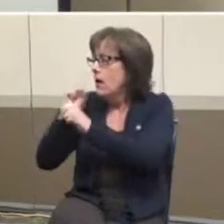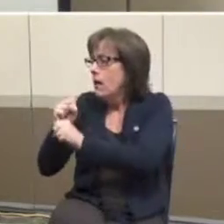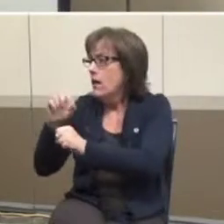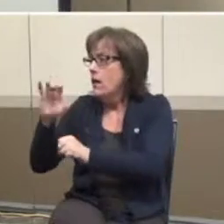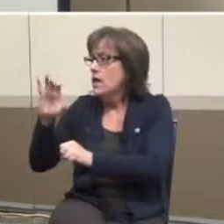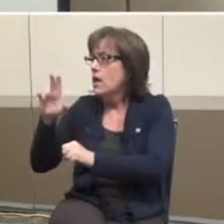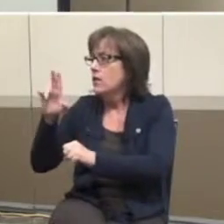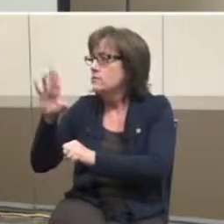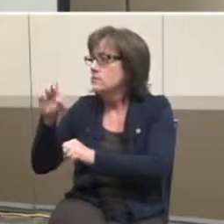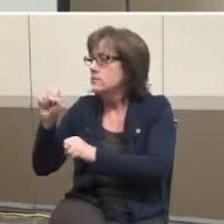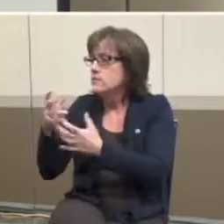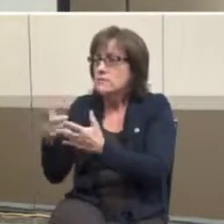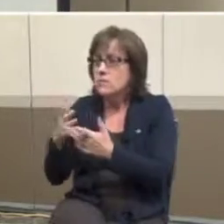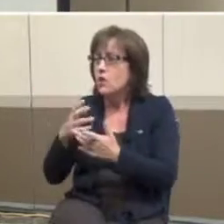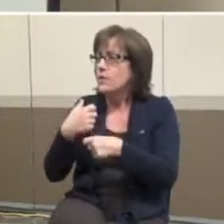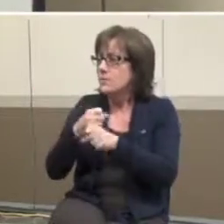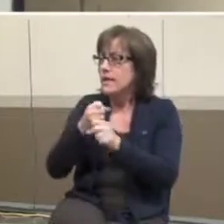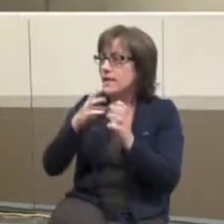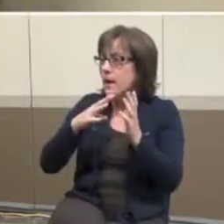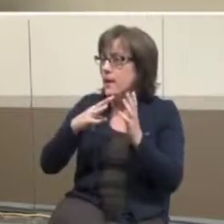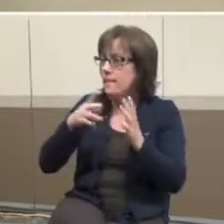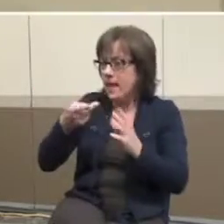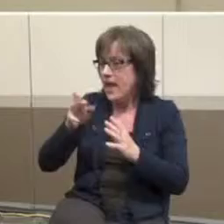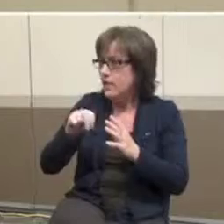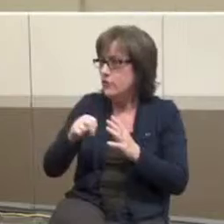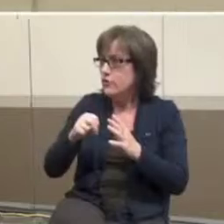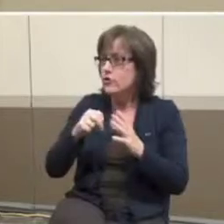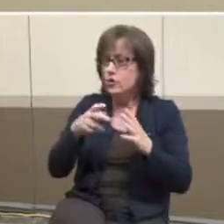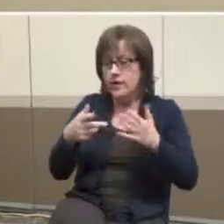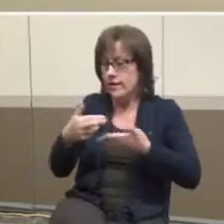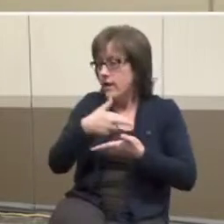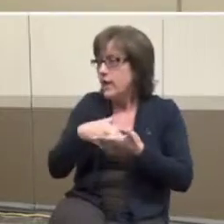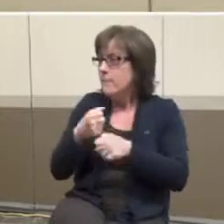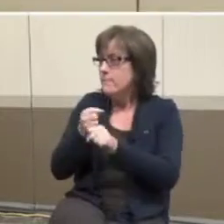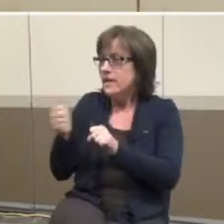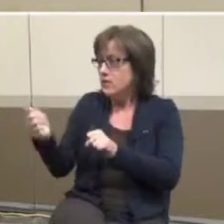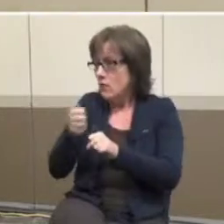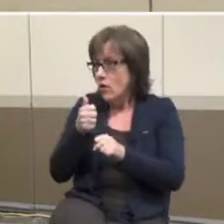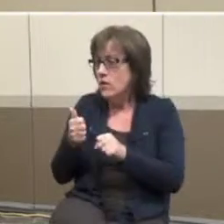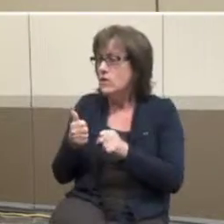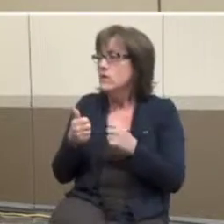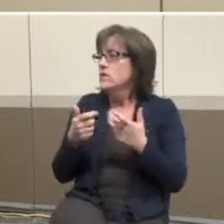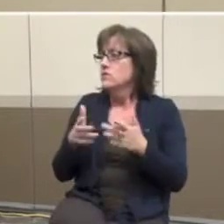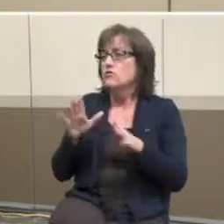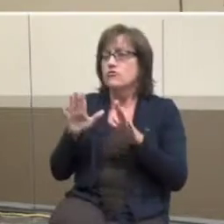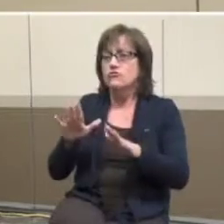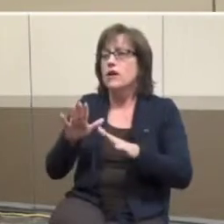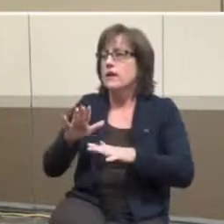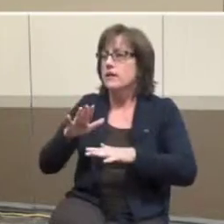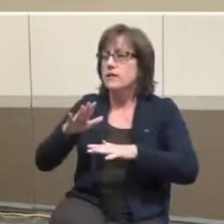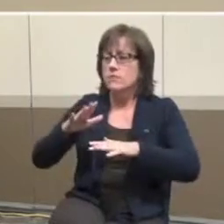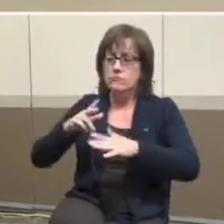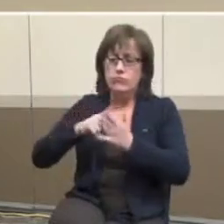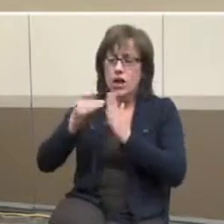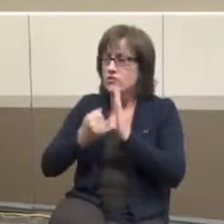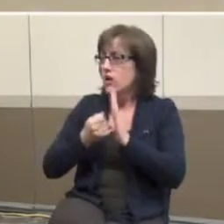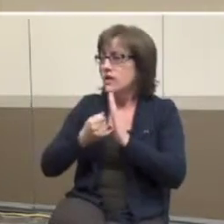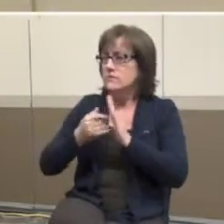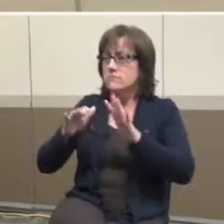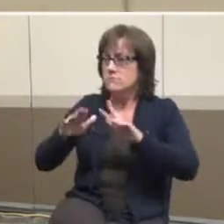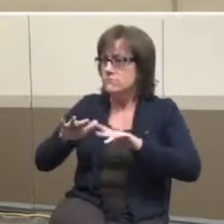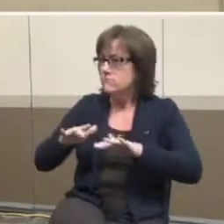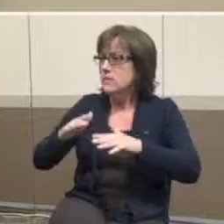make a pattern go together. If you wanted to take it to the higher level kids, it'd be a great project for tessellations. Everyone always just prints out tessellations. It'd be a beautiful